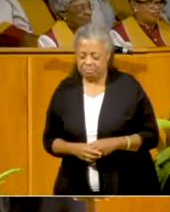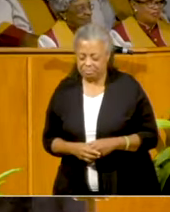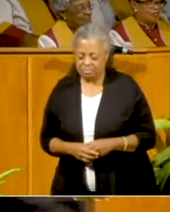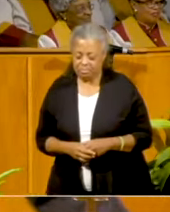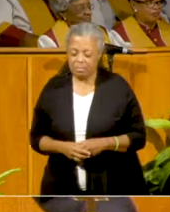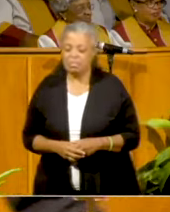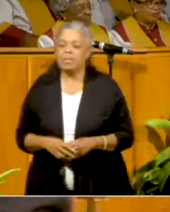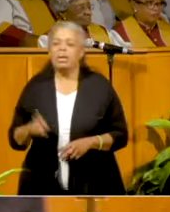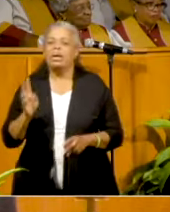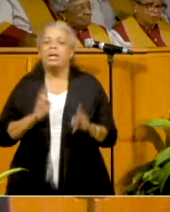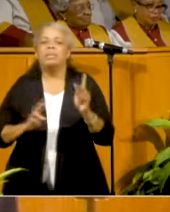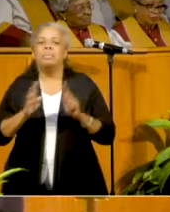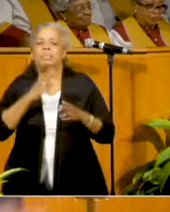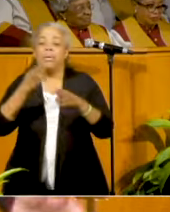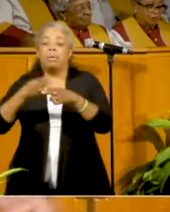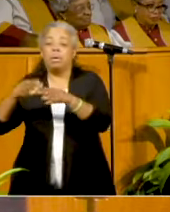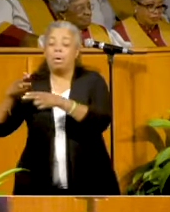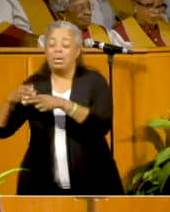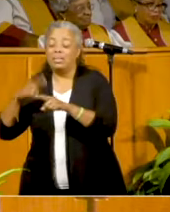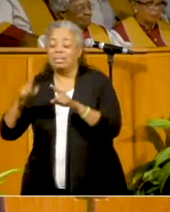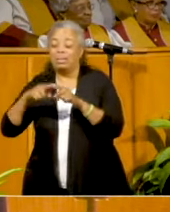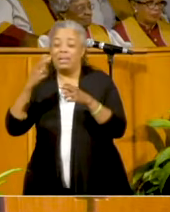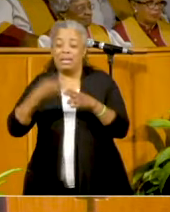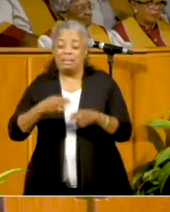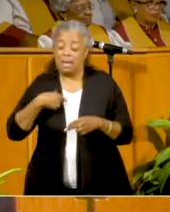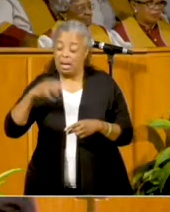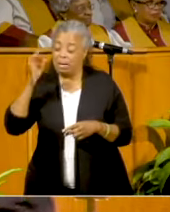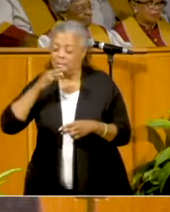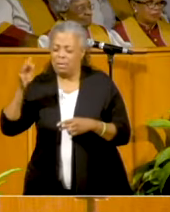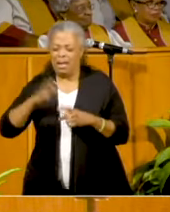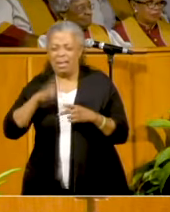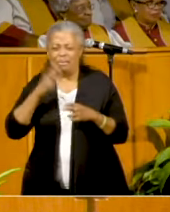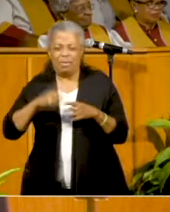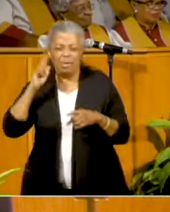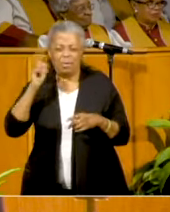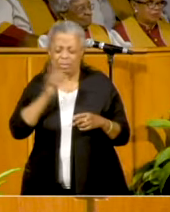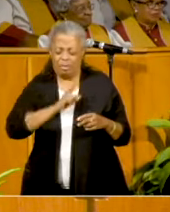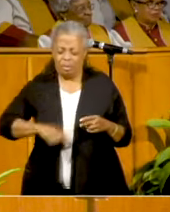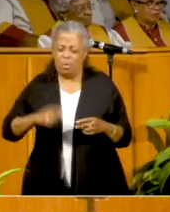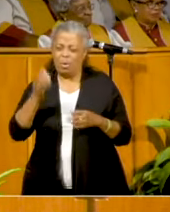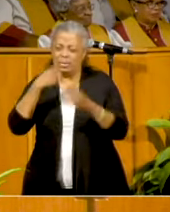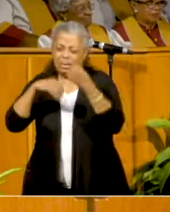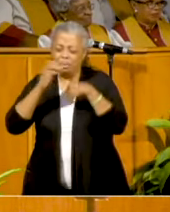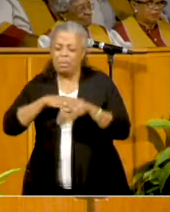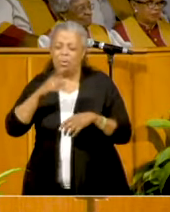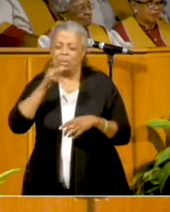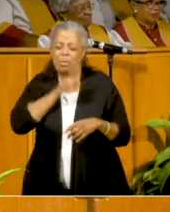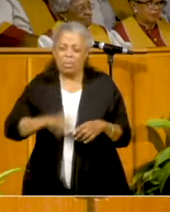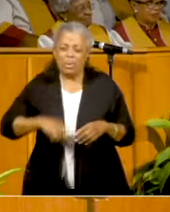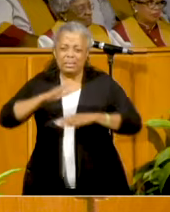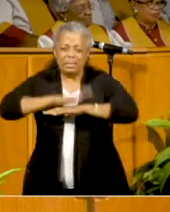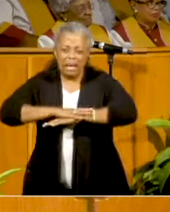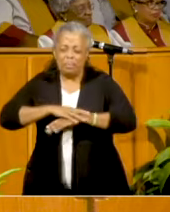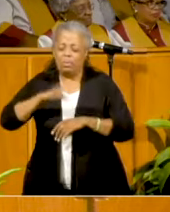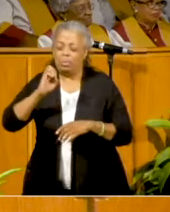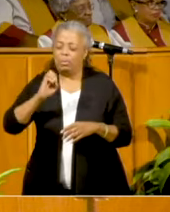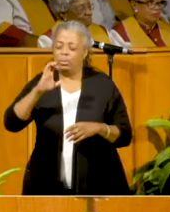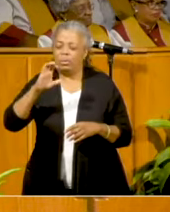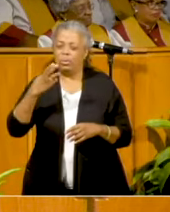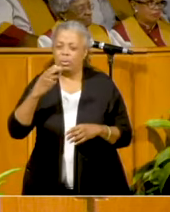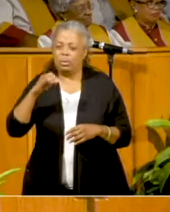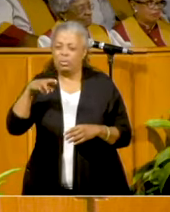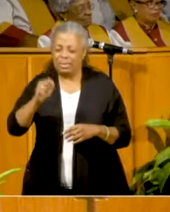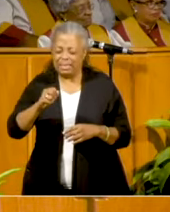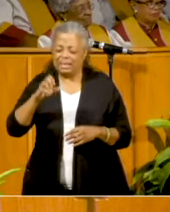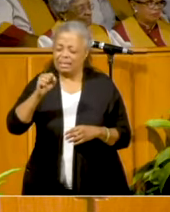I had people called it different things. I knew communion. I never heard of the Lord's Supper, the Lord's table, Eucharist,